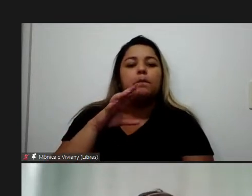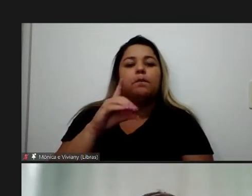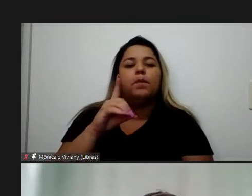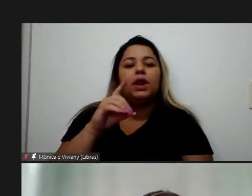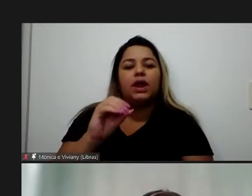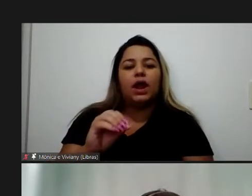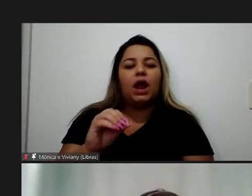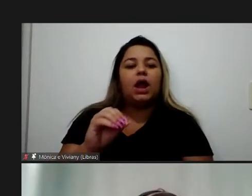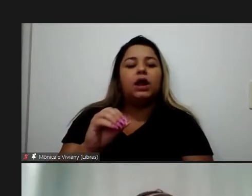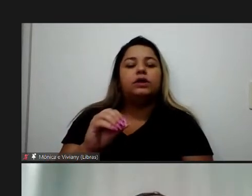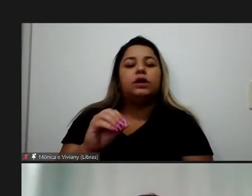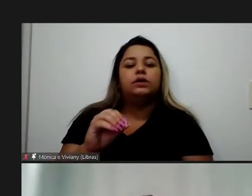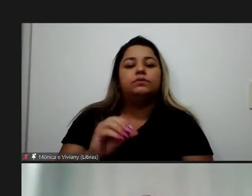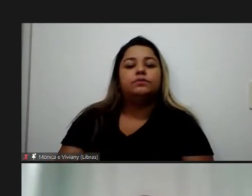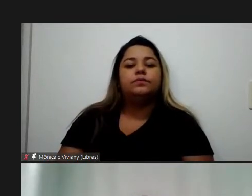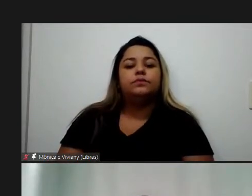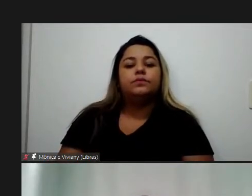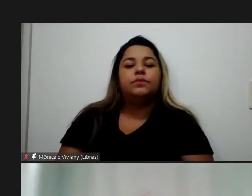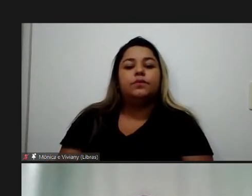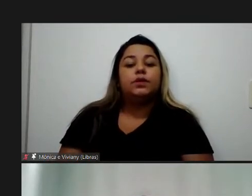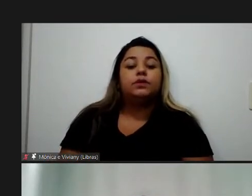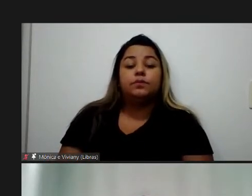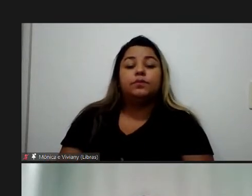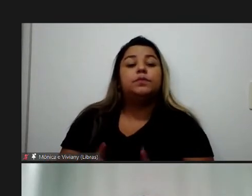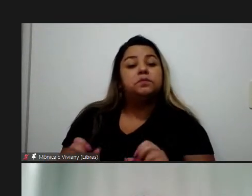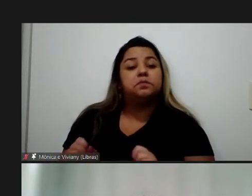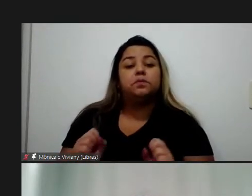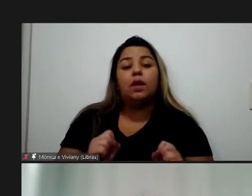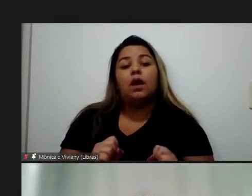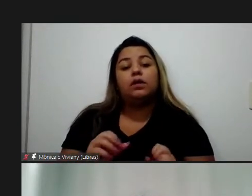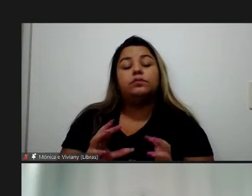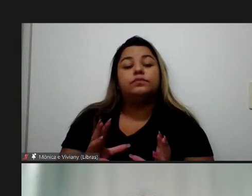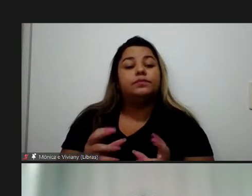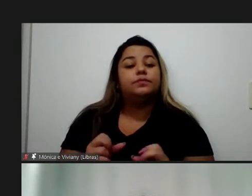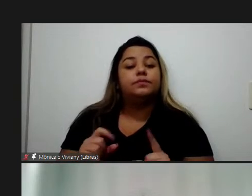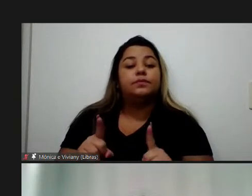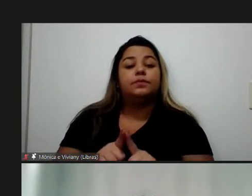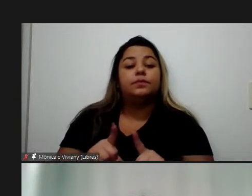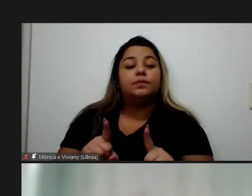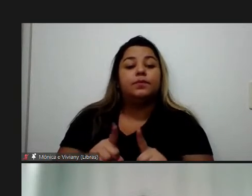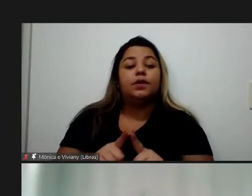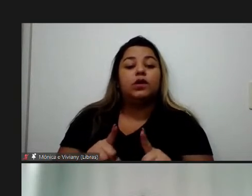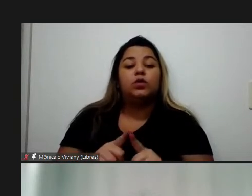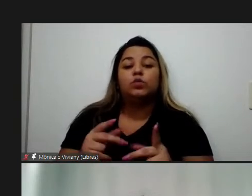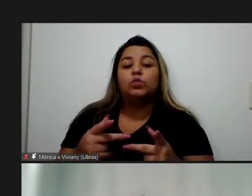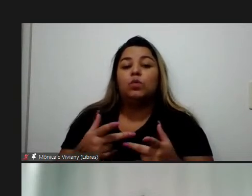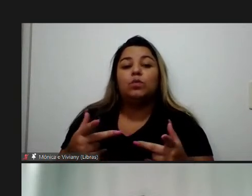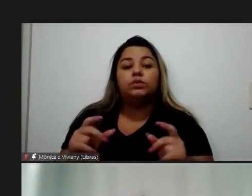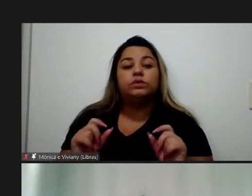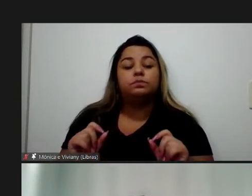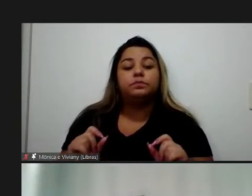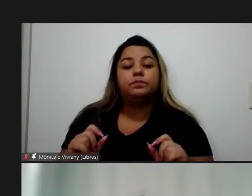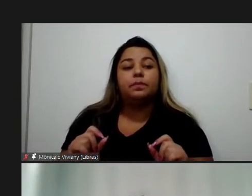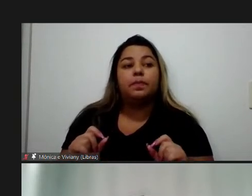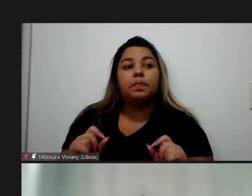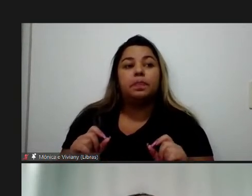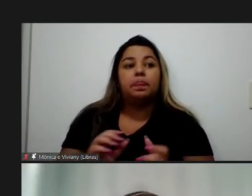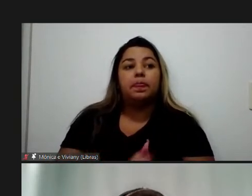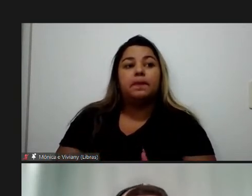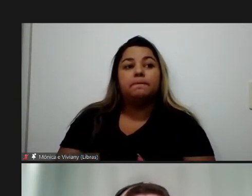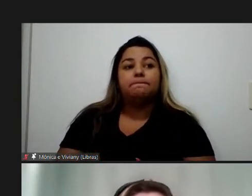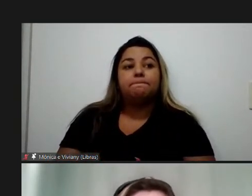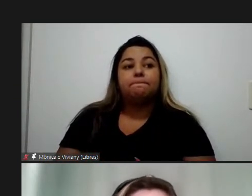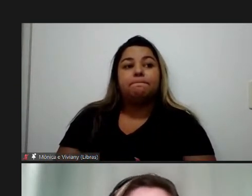empowering consumers to make the right choice with front of the pack nutrition labeling, or also